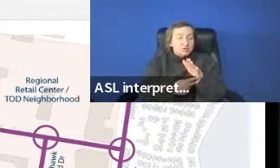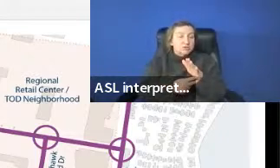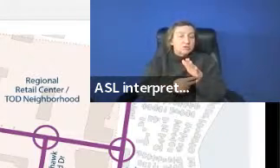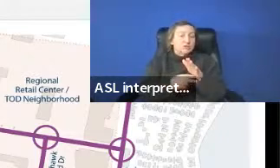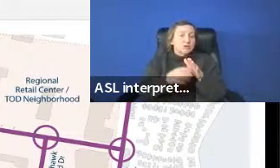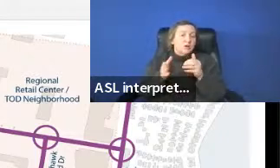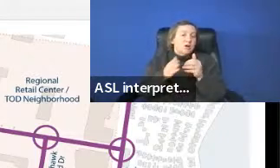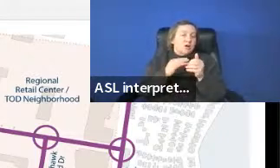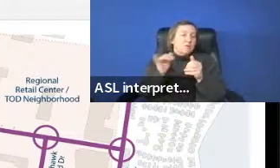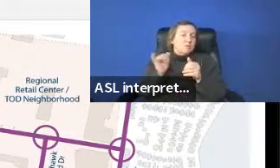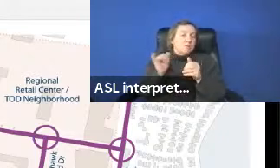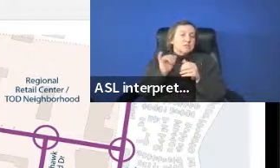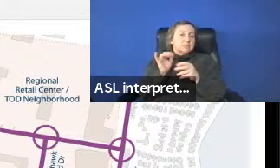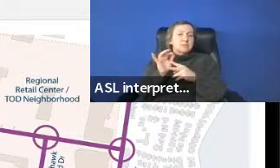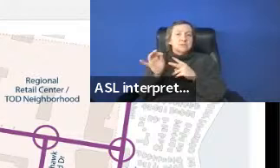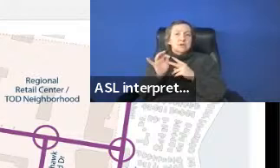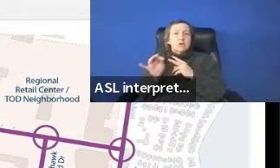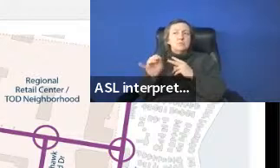same as option 1.